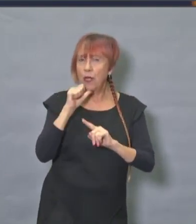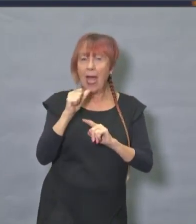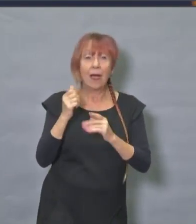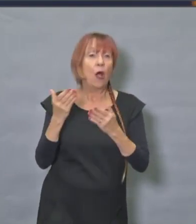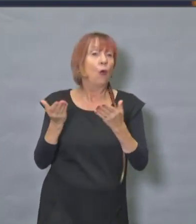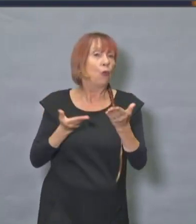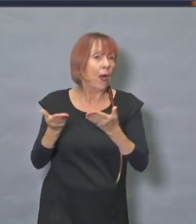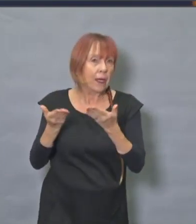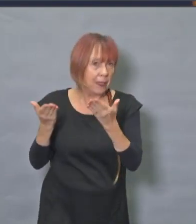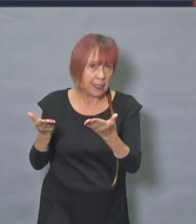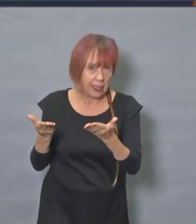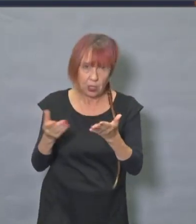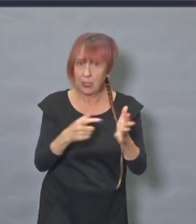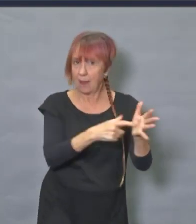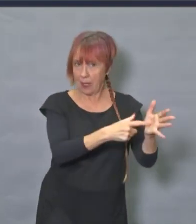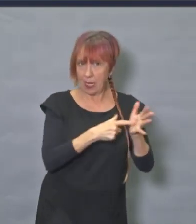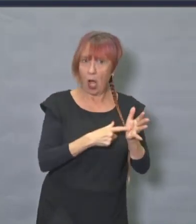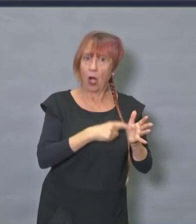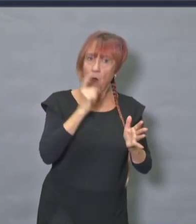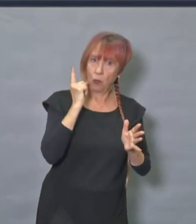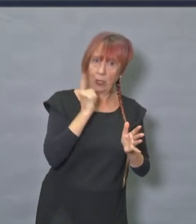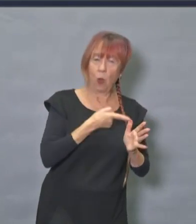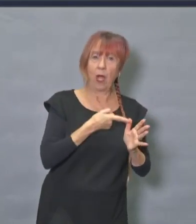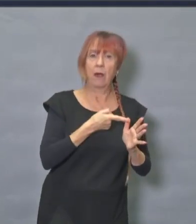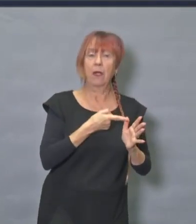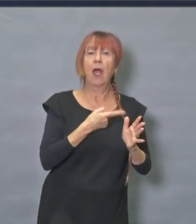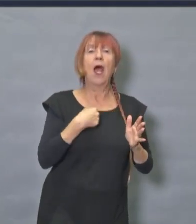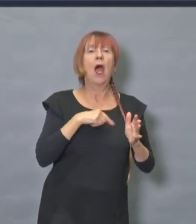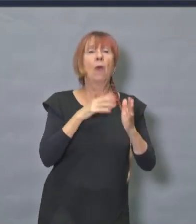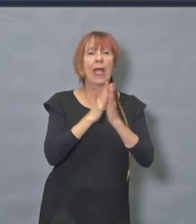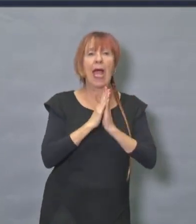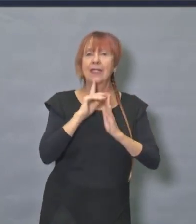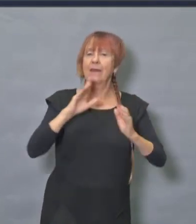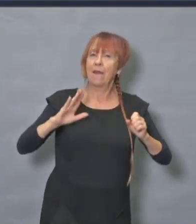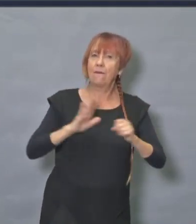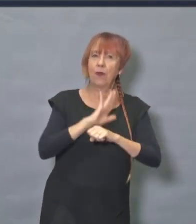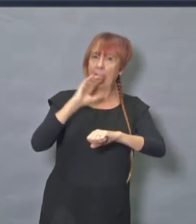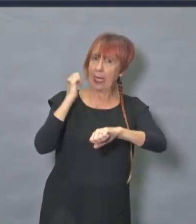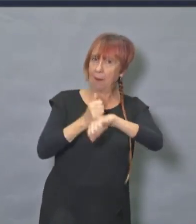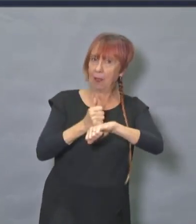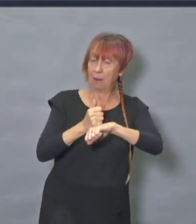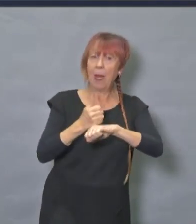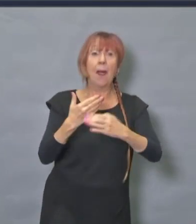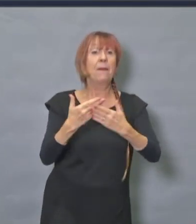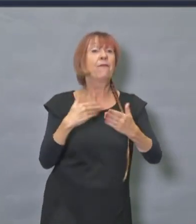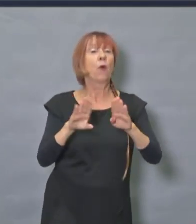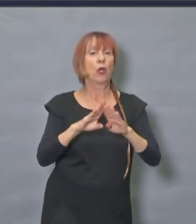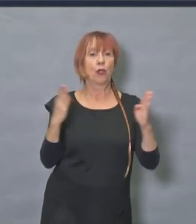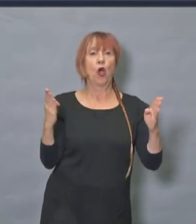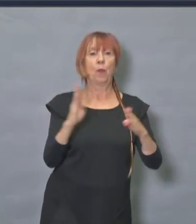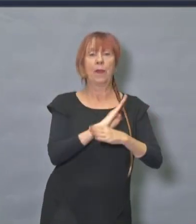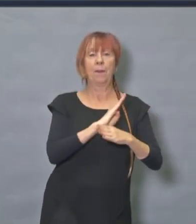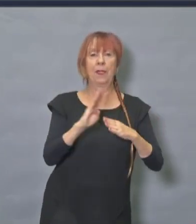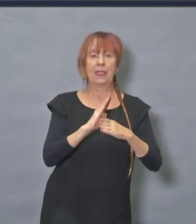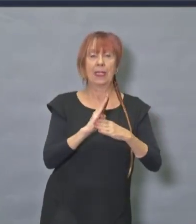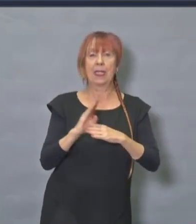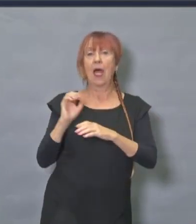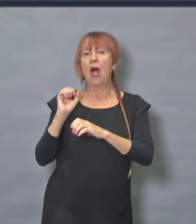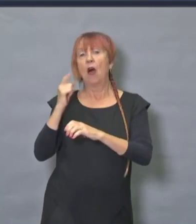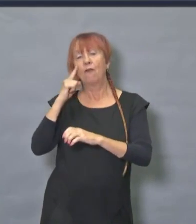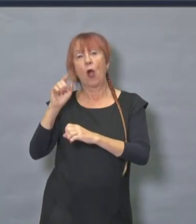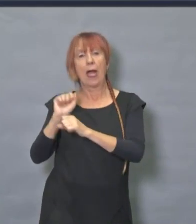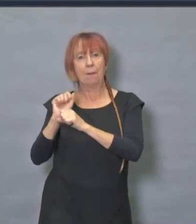recommendations, they're requirements, and we ask that you fully implement them before you open your doors to employees,